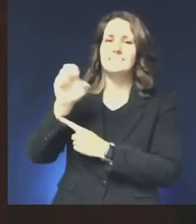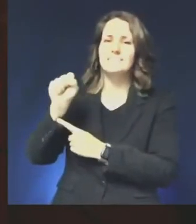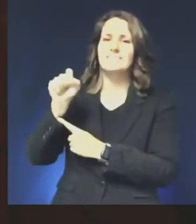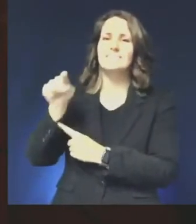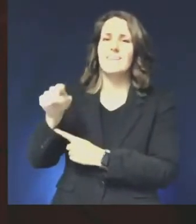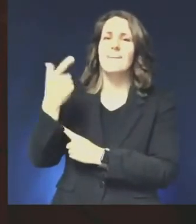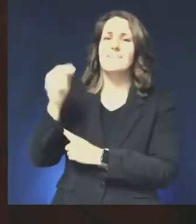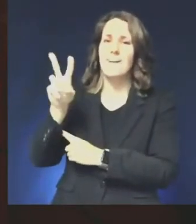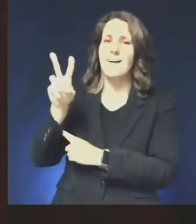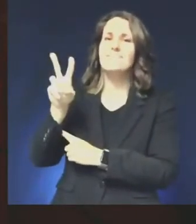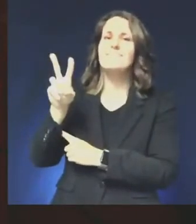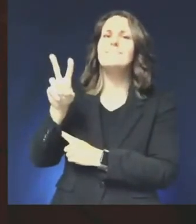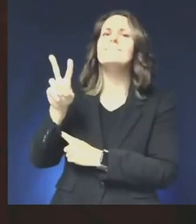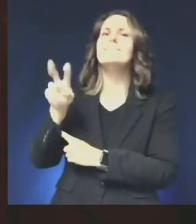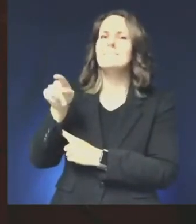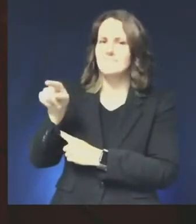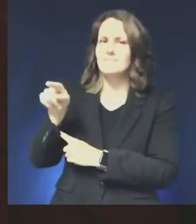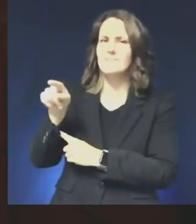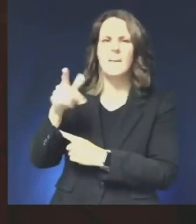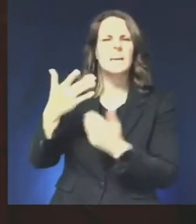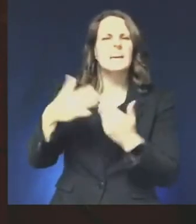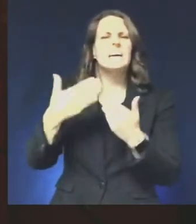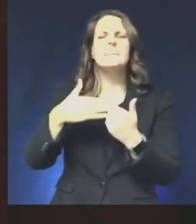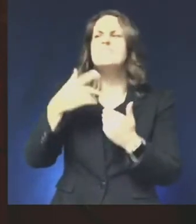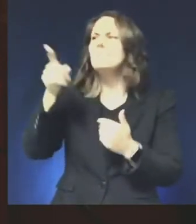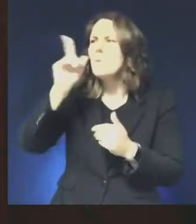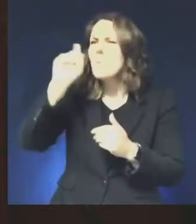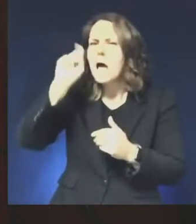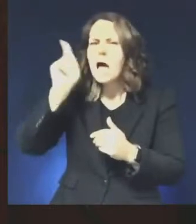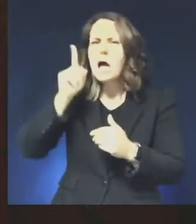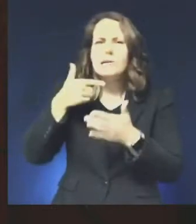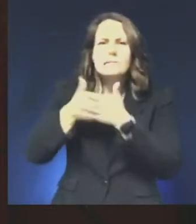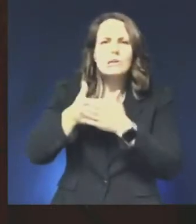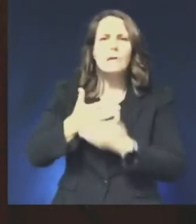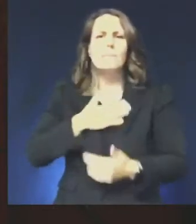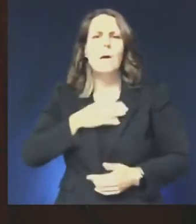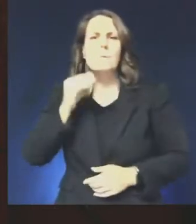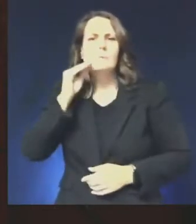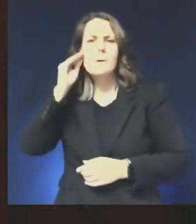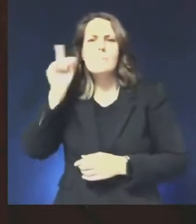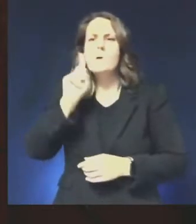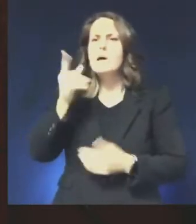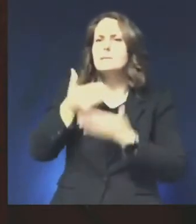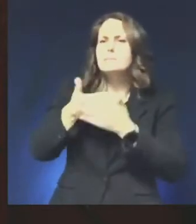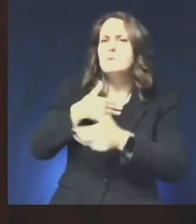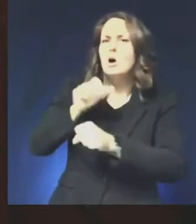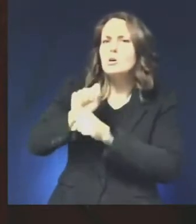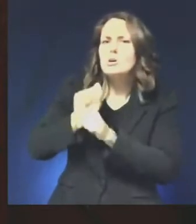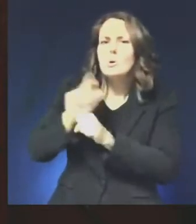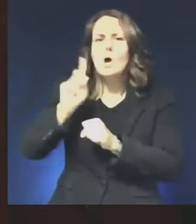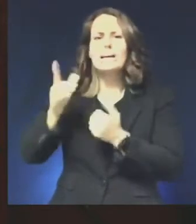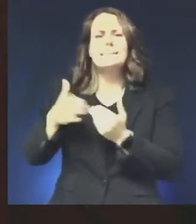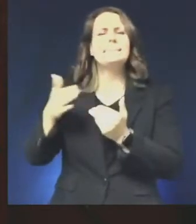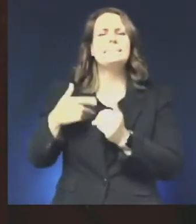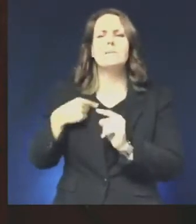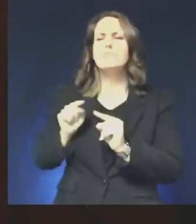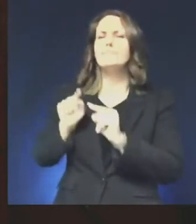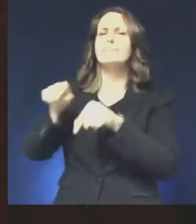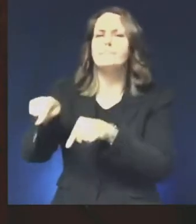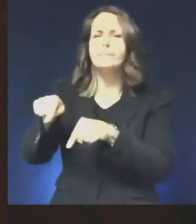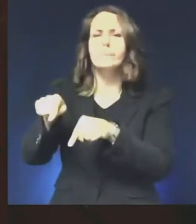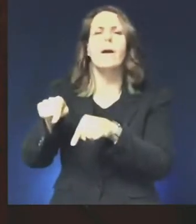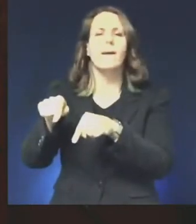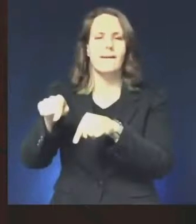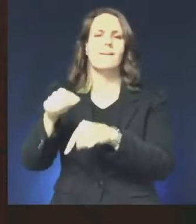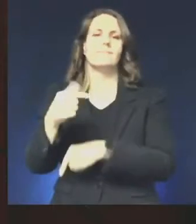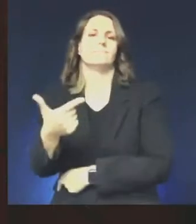vaccinated is an individual action that has a community impact. and well over 3 million of your fellow Wisconsin residents